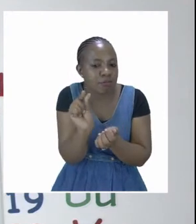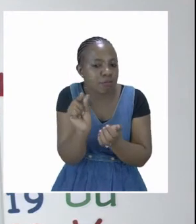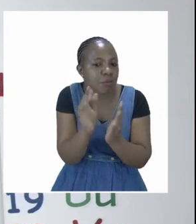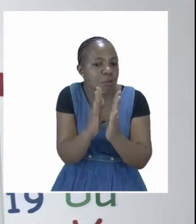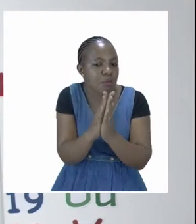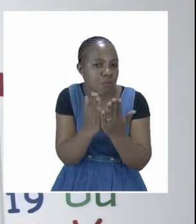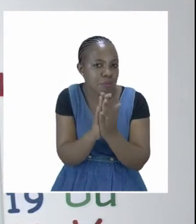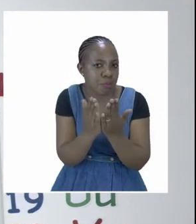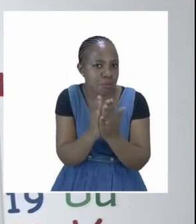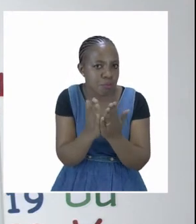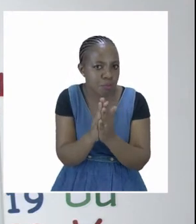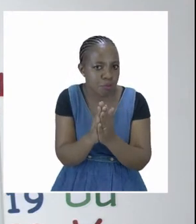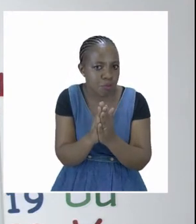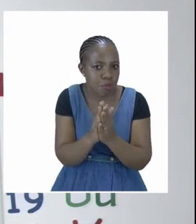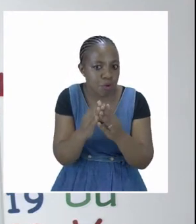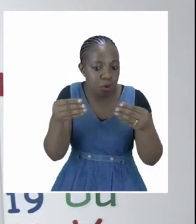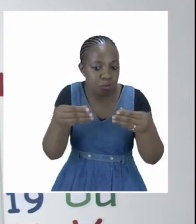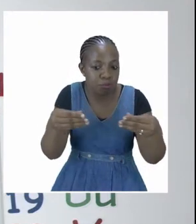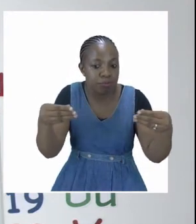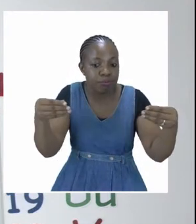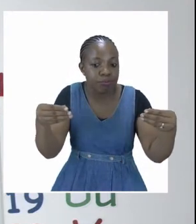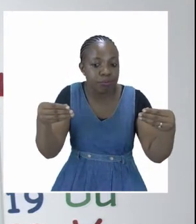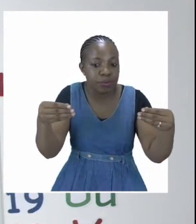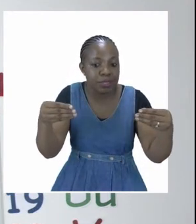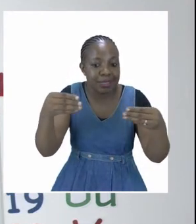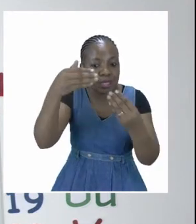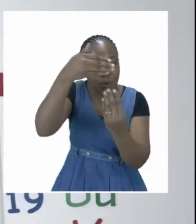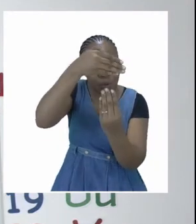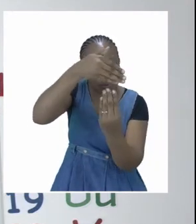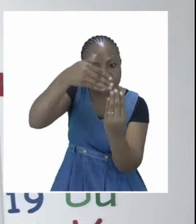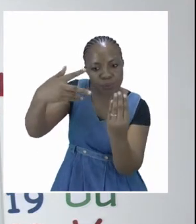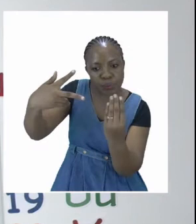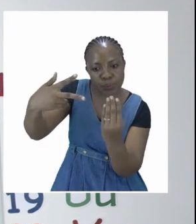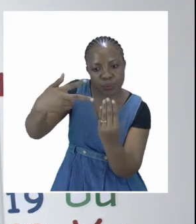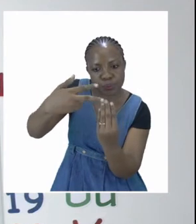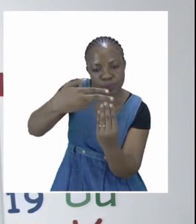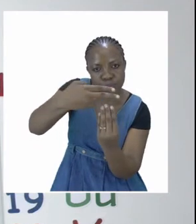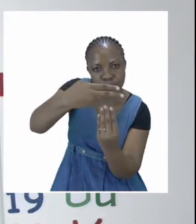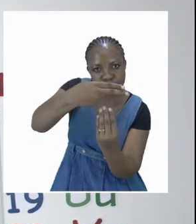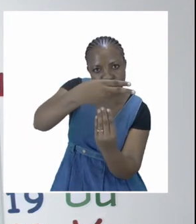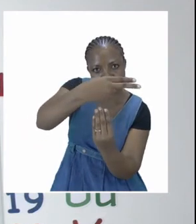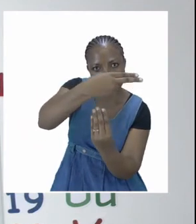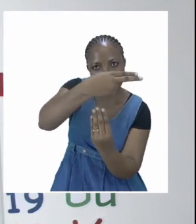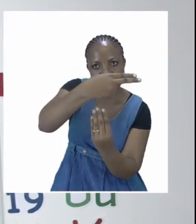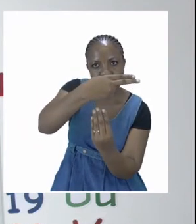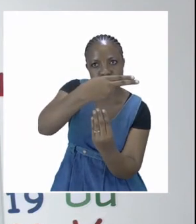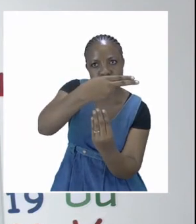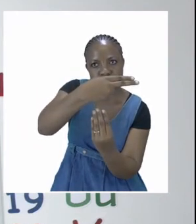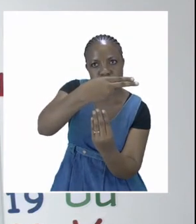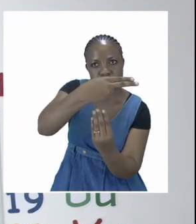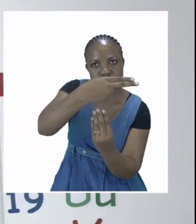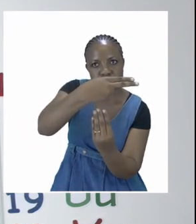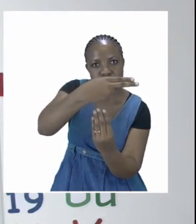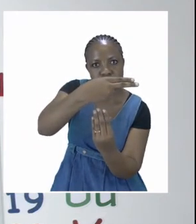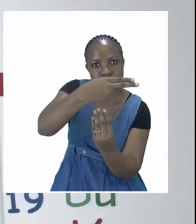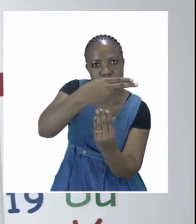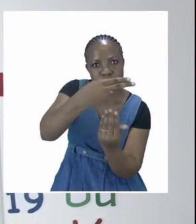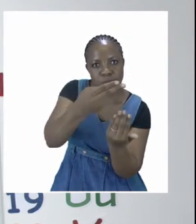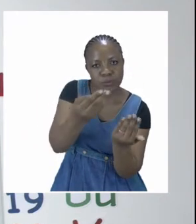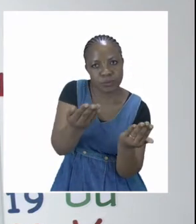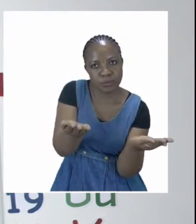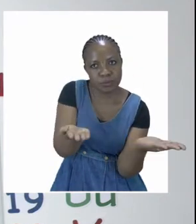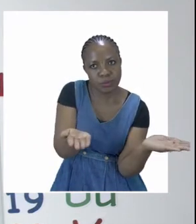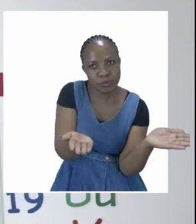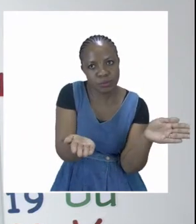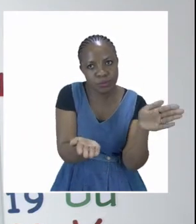booklet. Please cut the top of the lesson booklet with a pair of scissors and fold